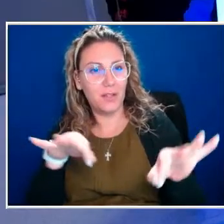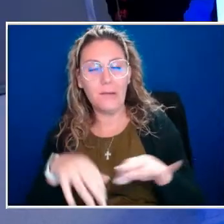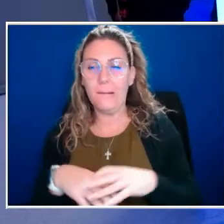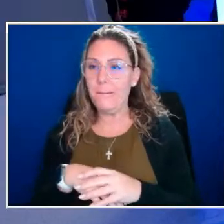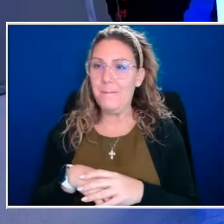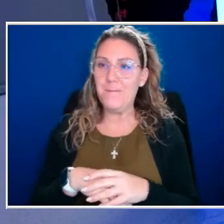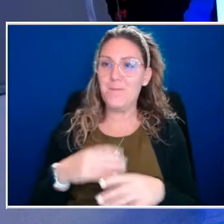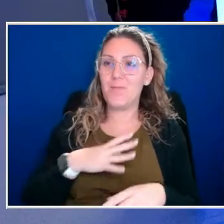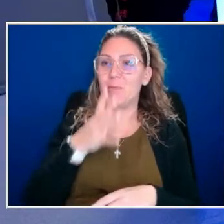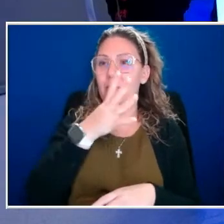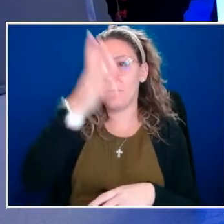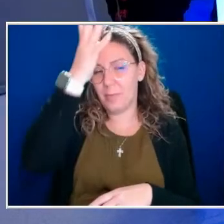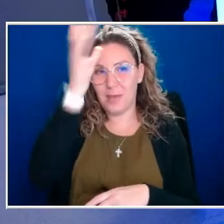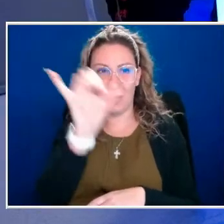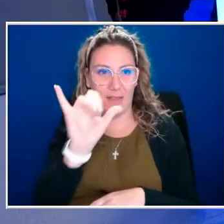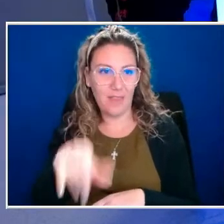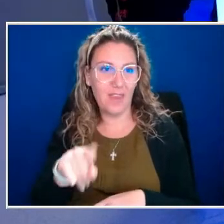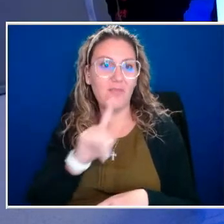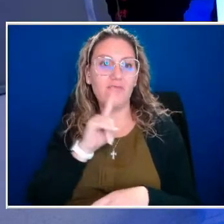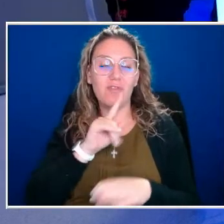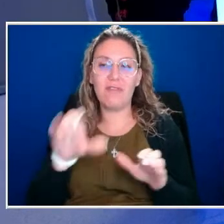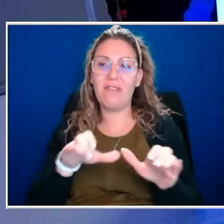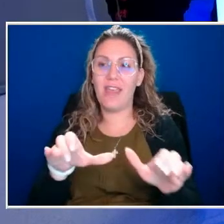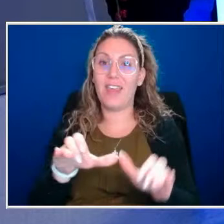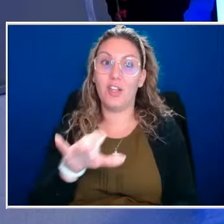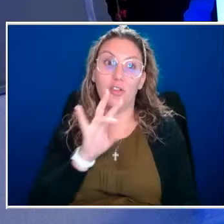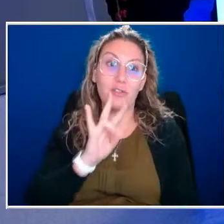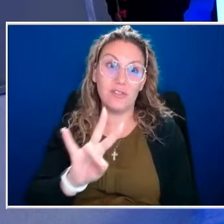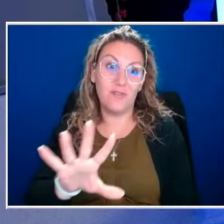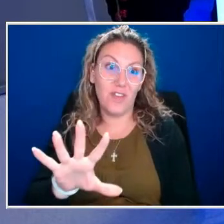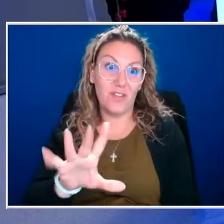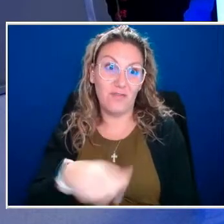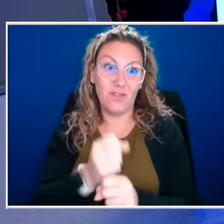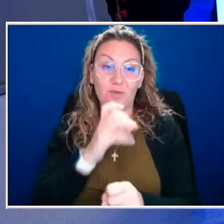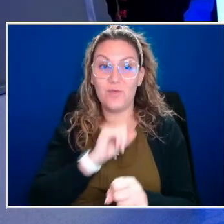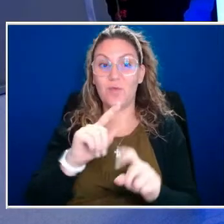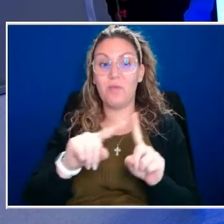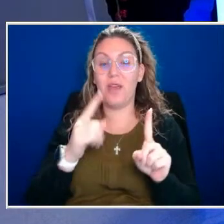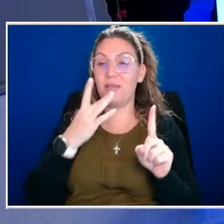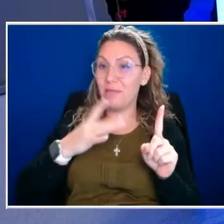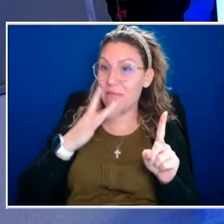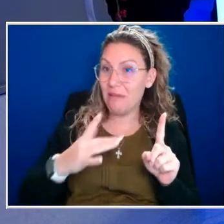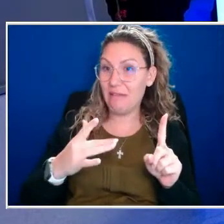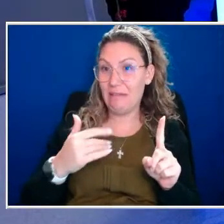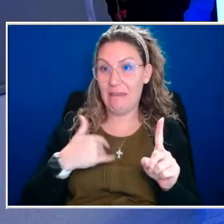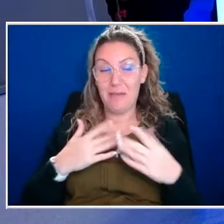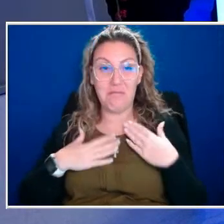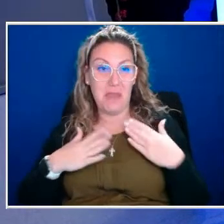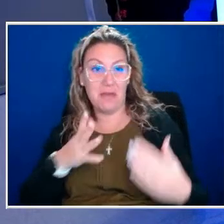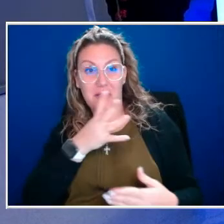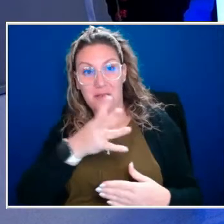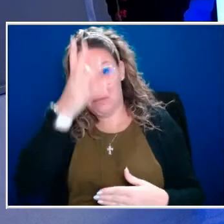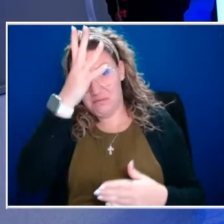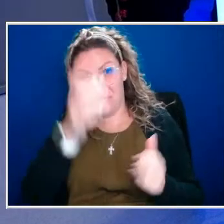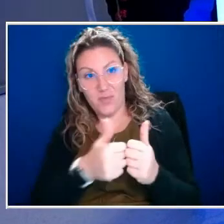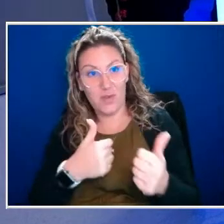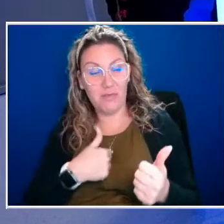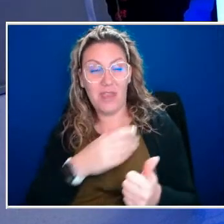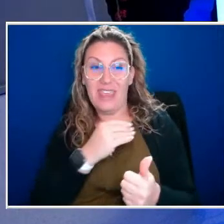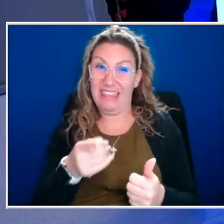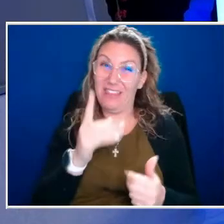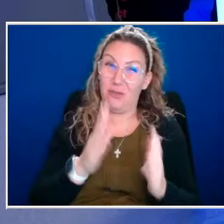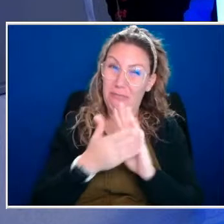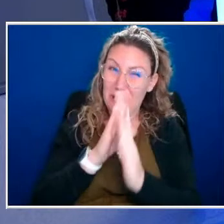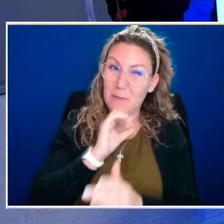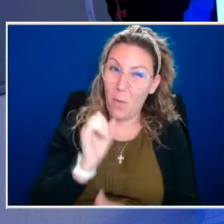like that. They're very active, they're 75 years old, but I'm lucky enough to have my parents with me, but they're aging, and I'm already starting that